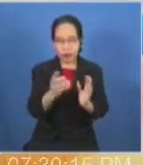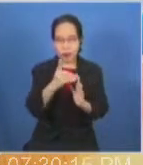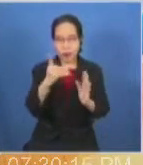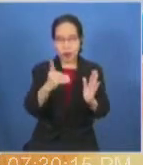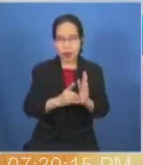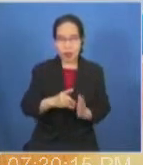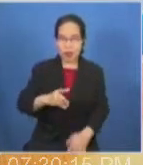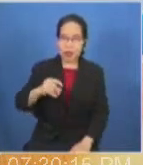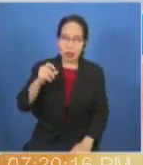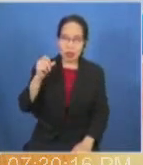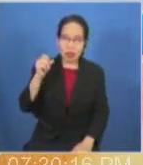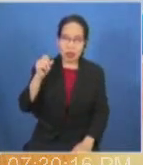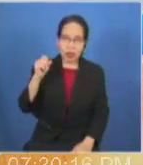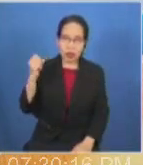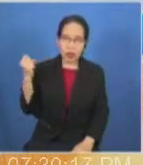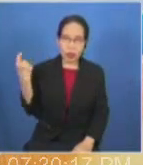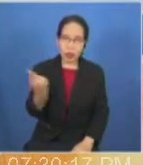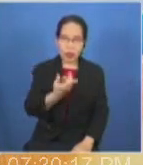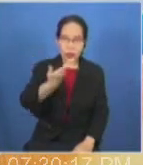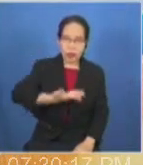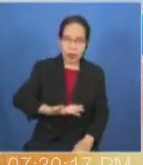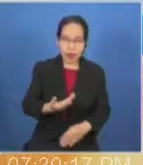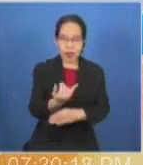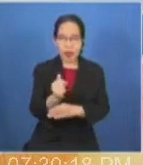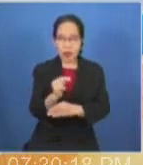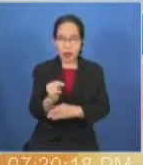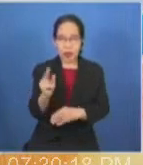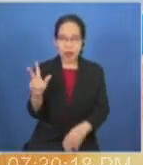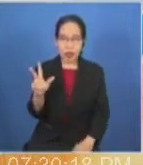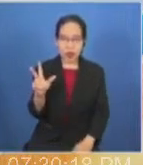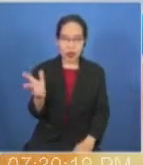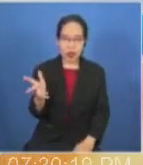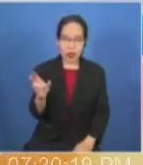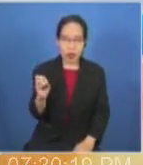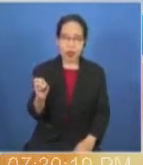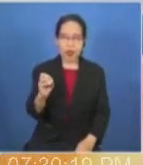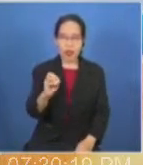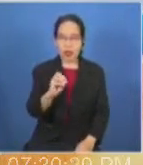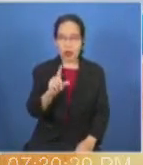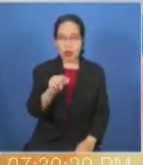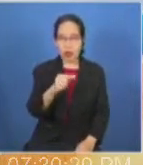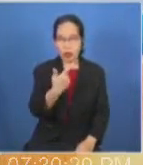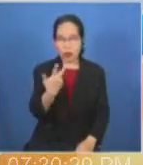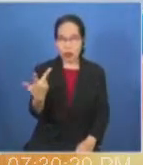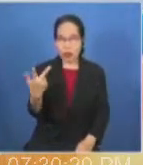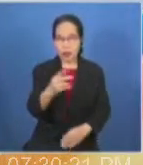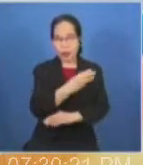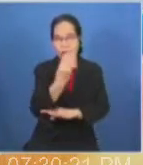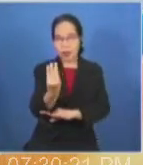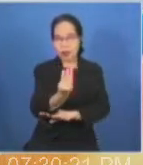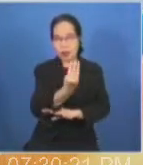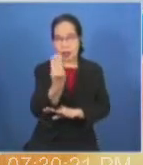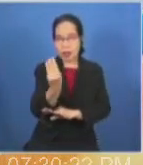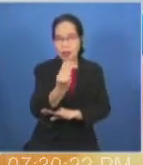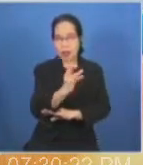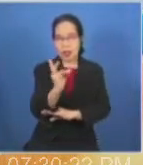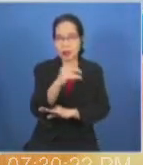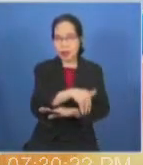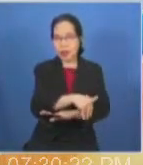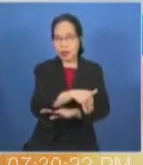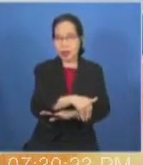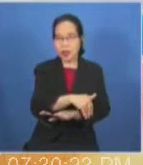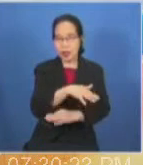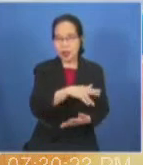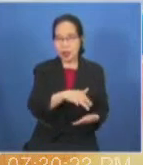we are inviting you. This will happen on January 30, 2023. That is a Monday,